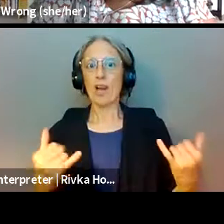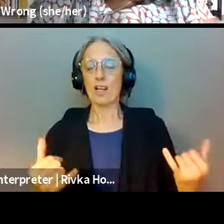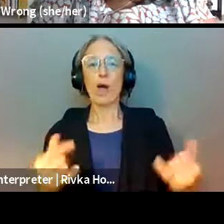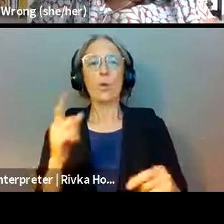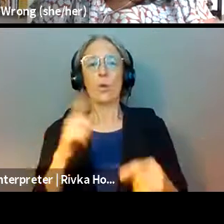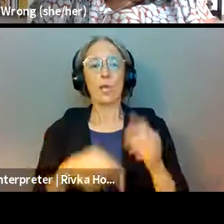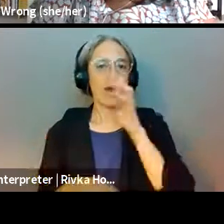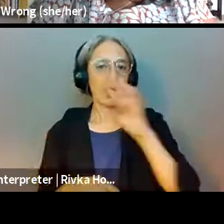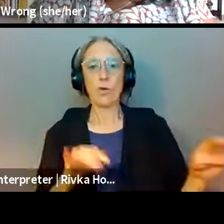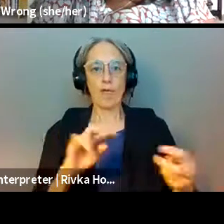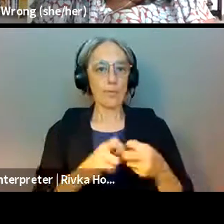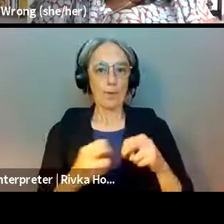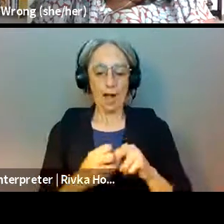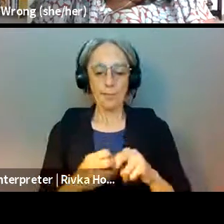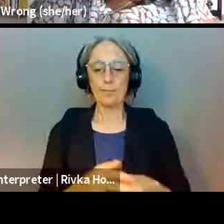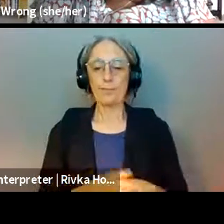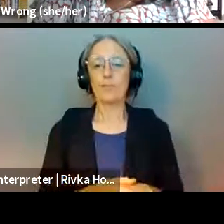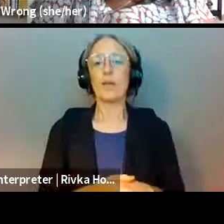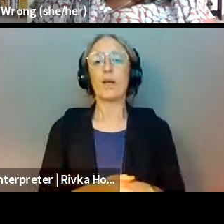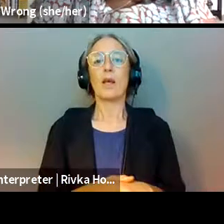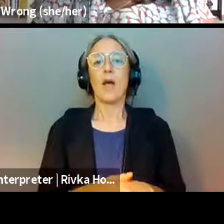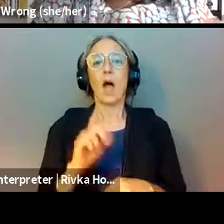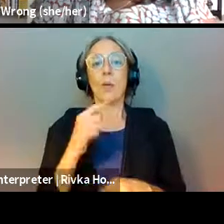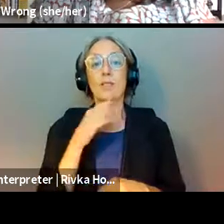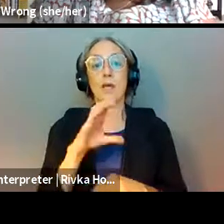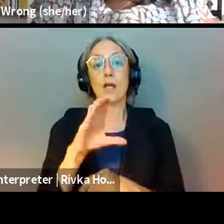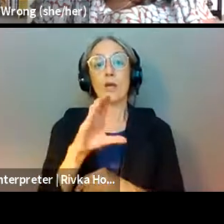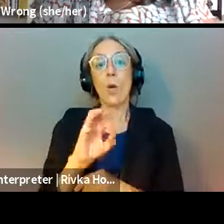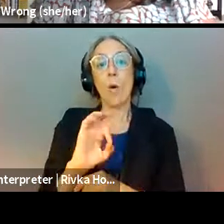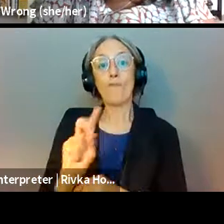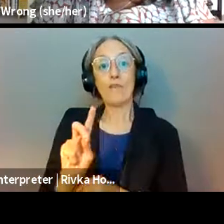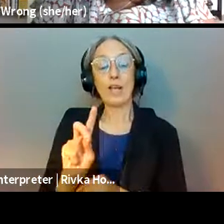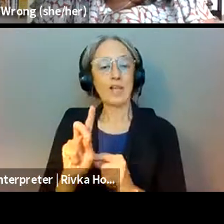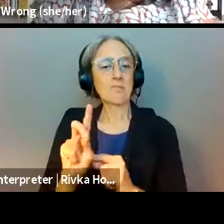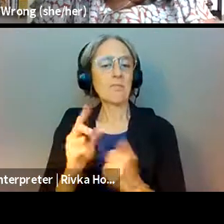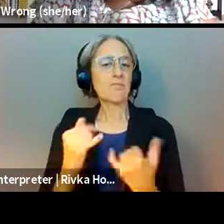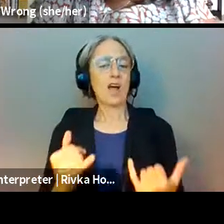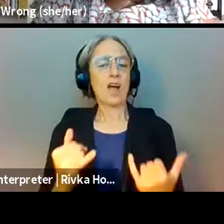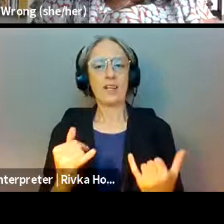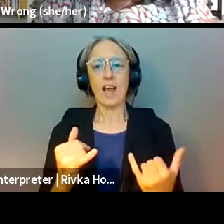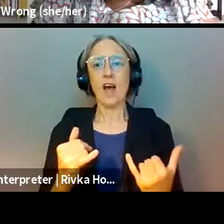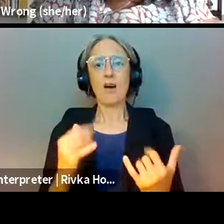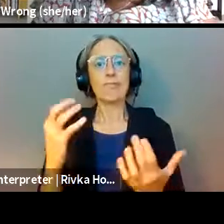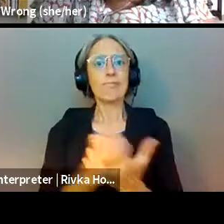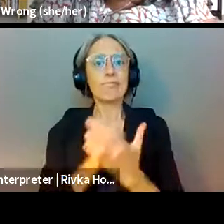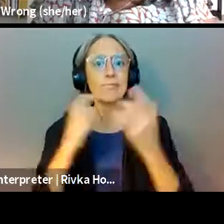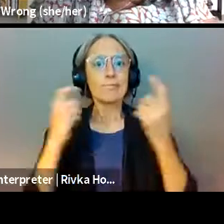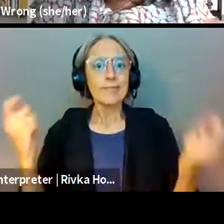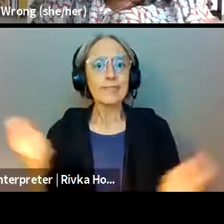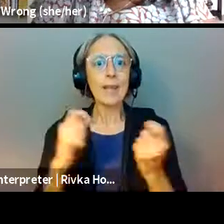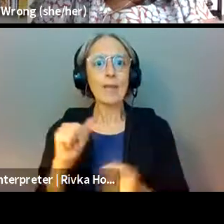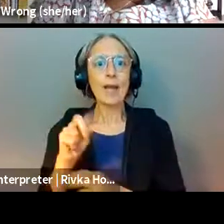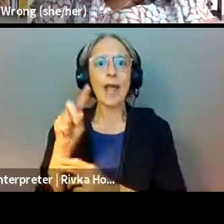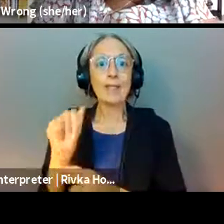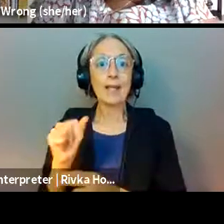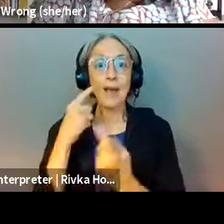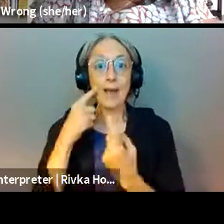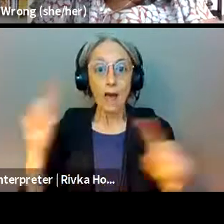that COVID is the perfect opportunity to celebrate the accomplishments of the ADA, but really highlight how far we have to go